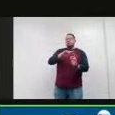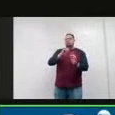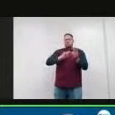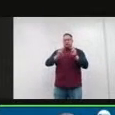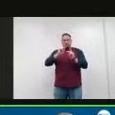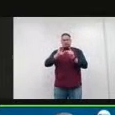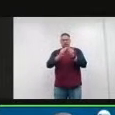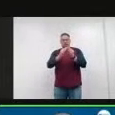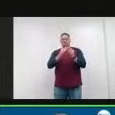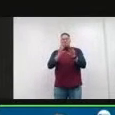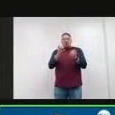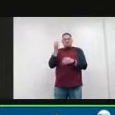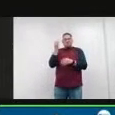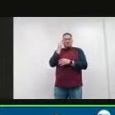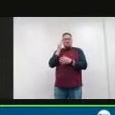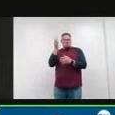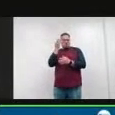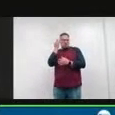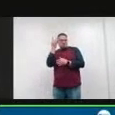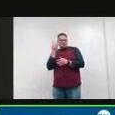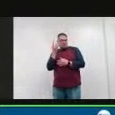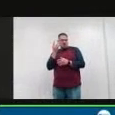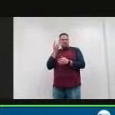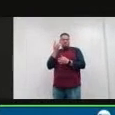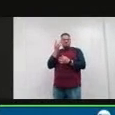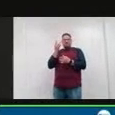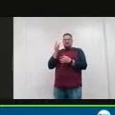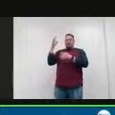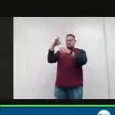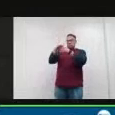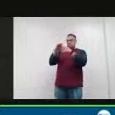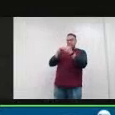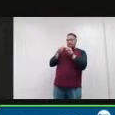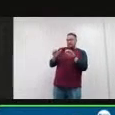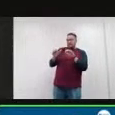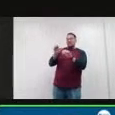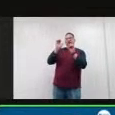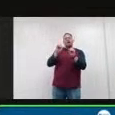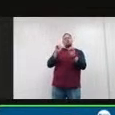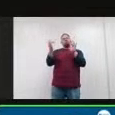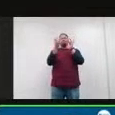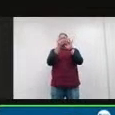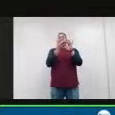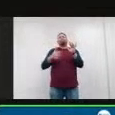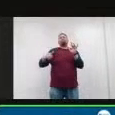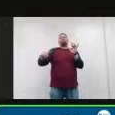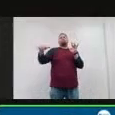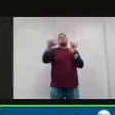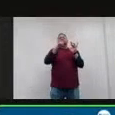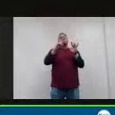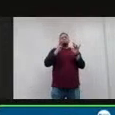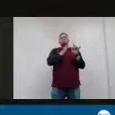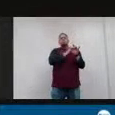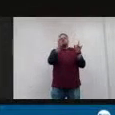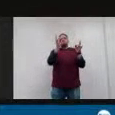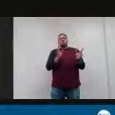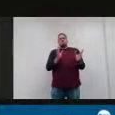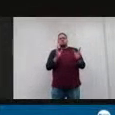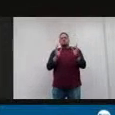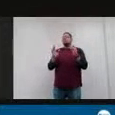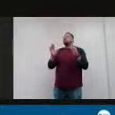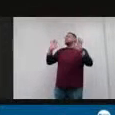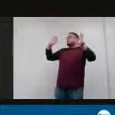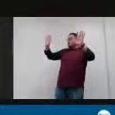want to know how the reasons why they cast the votes the way they did, they can reach out to those board directors. So you may want